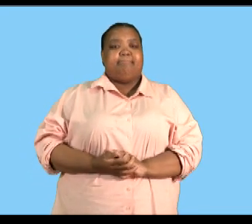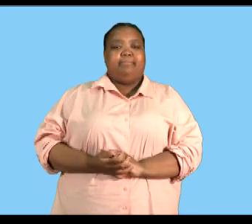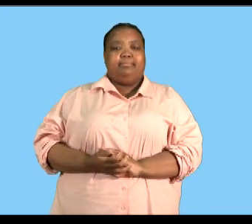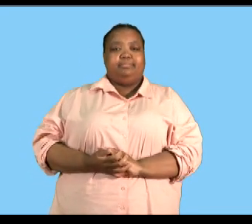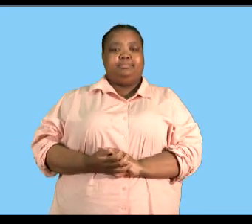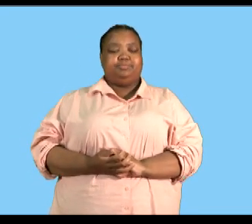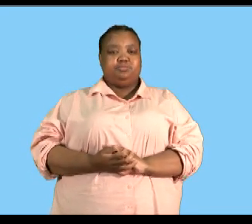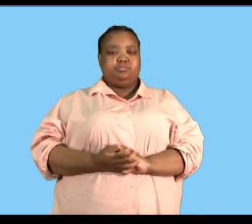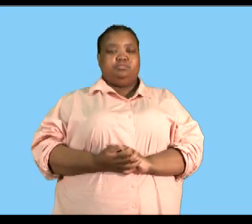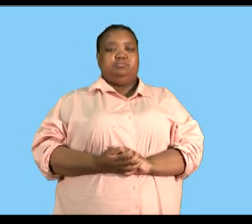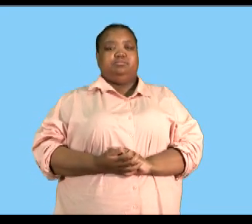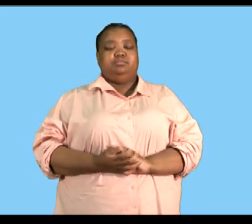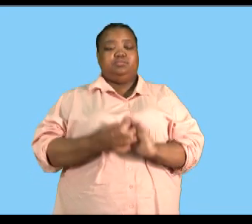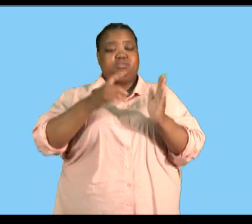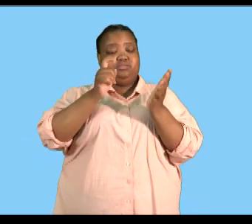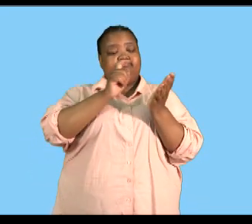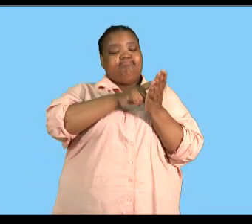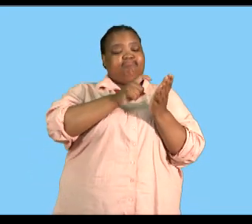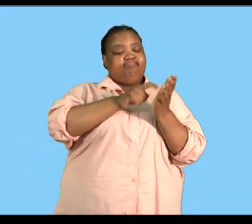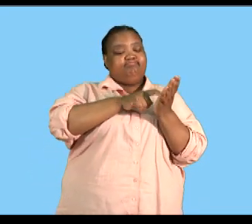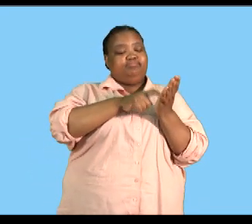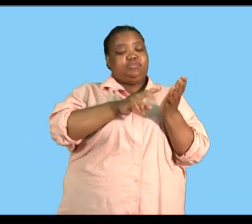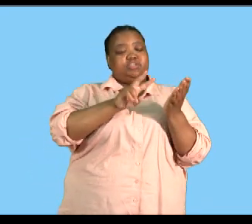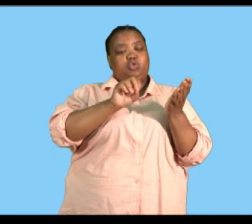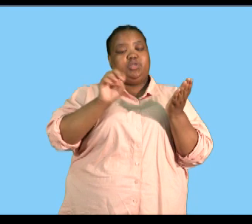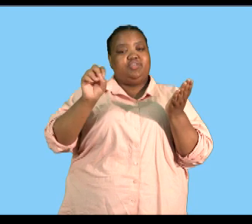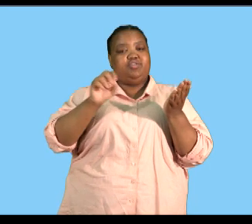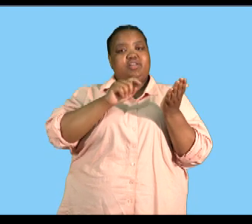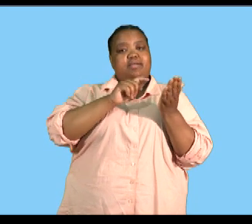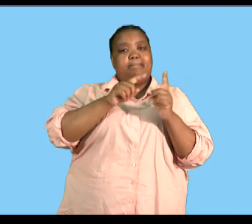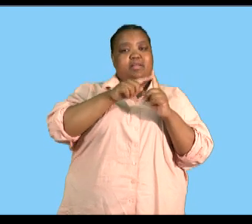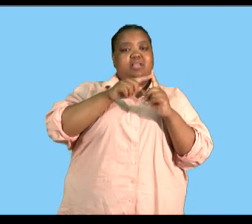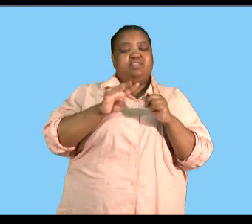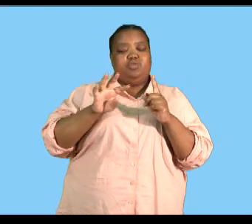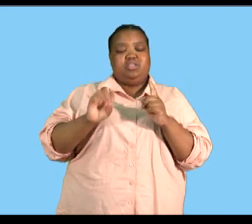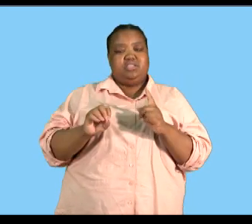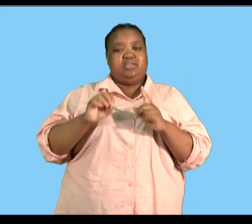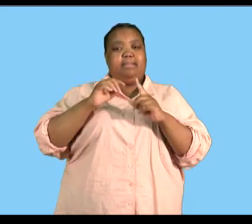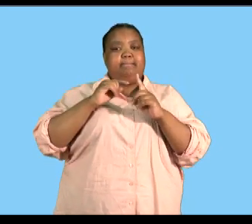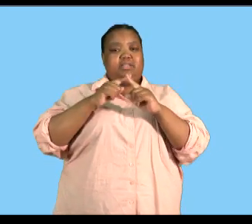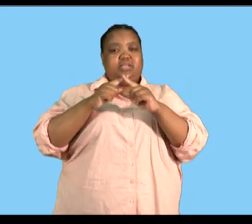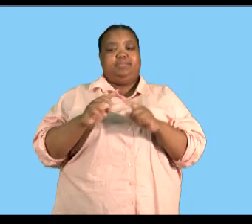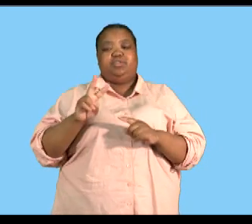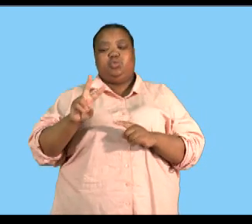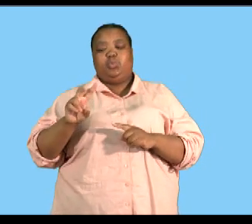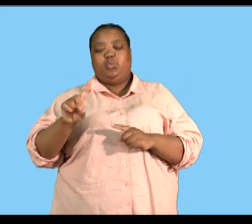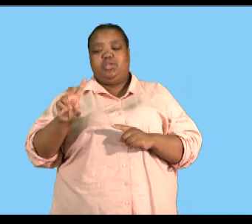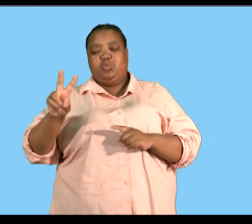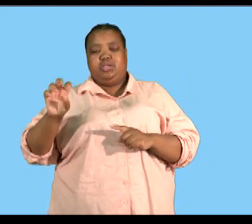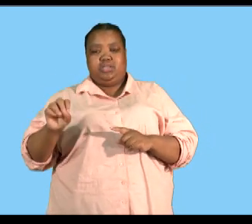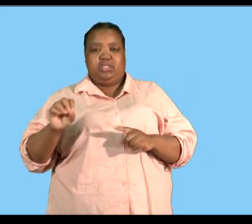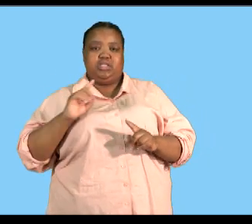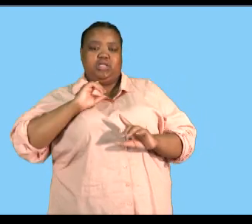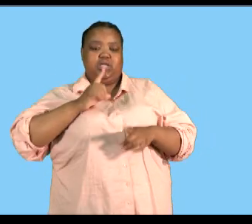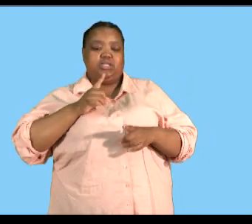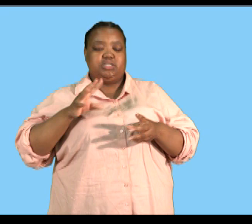here, working this out on our calculator, 200 plus 40 Rand multiplied by 120,